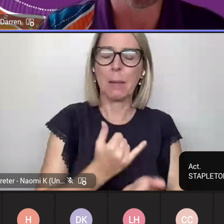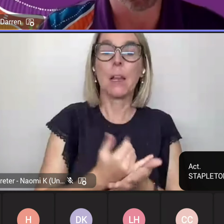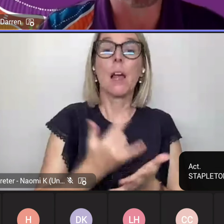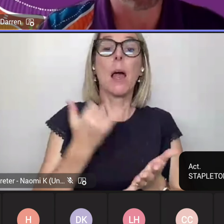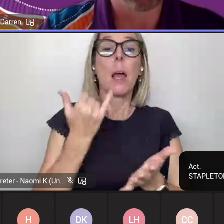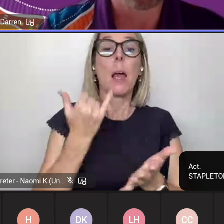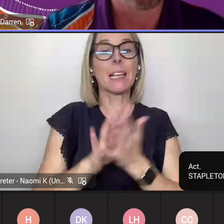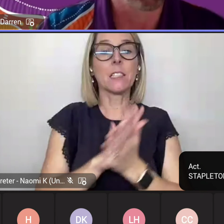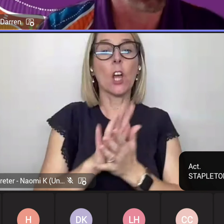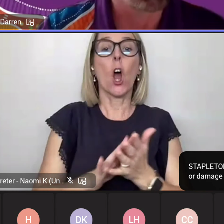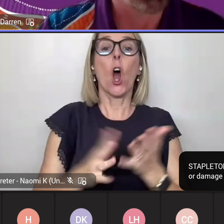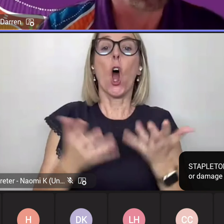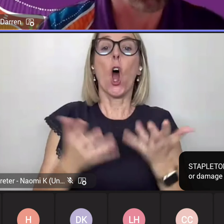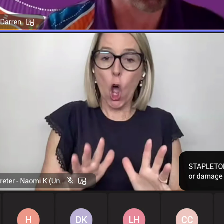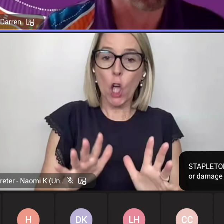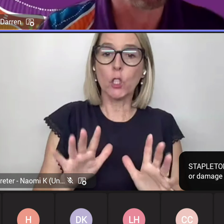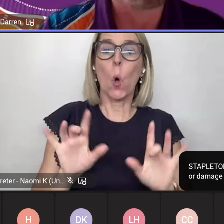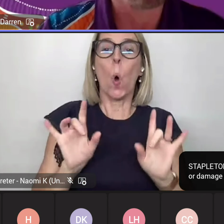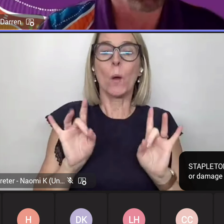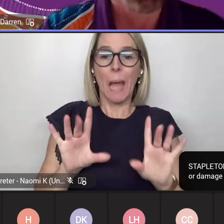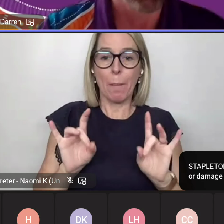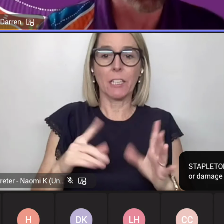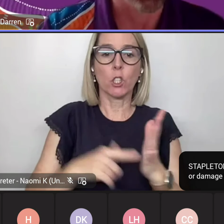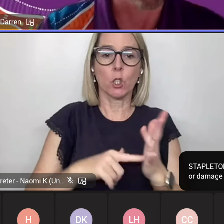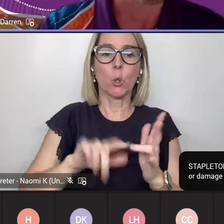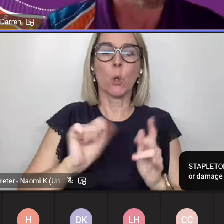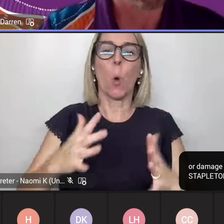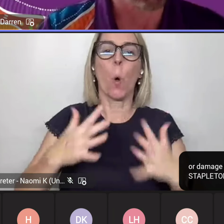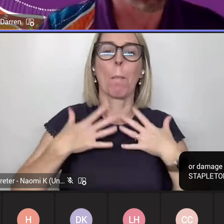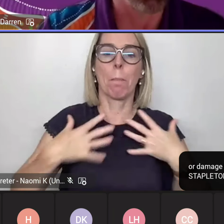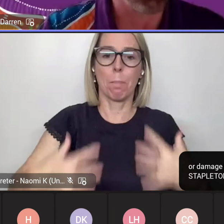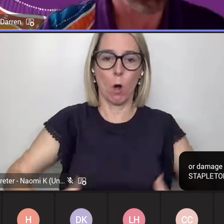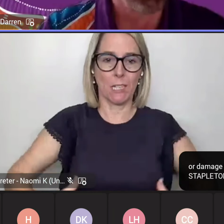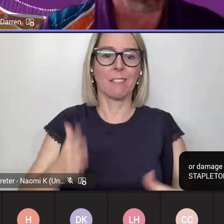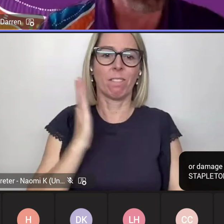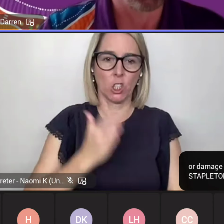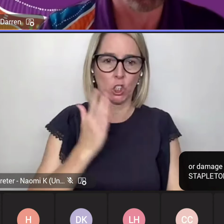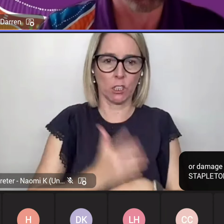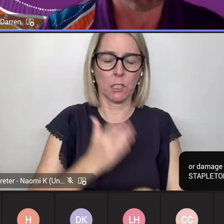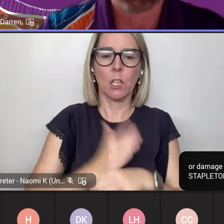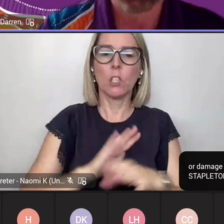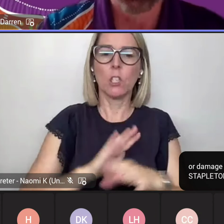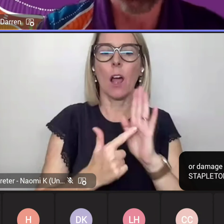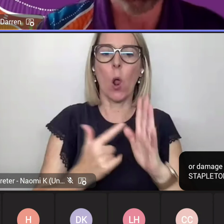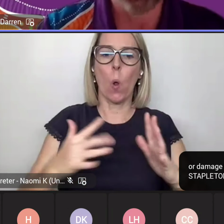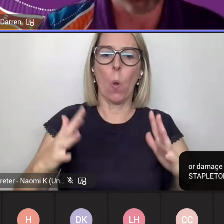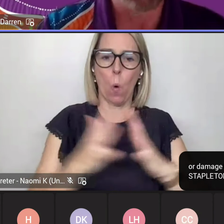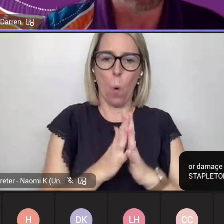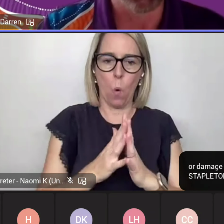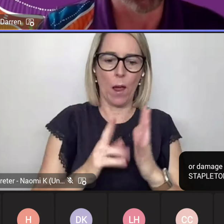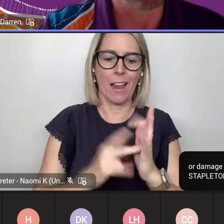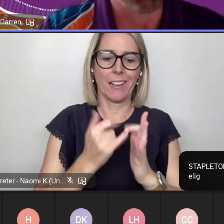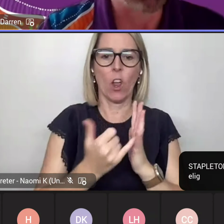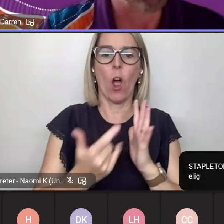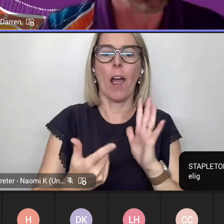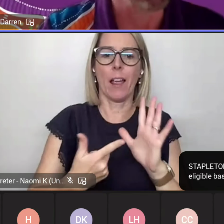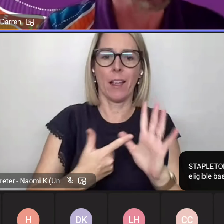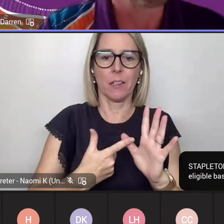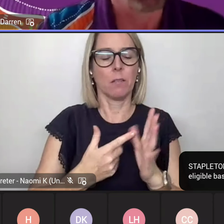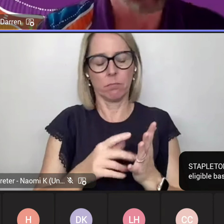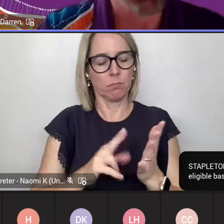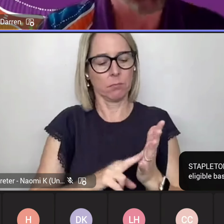of or damage to your body's function. So under the law for the NDIS, we check if you're